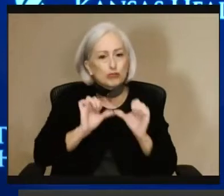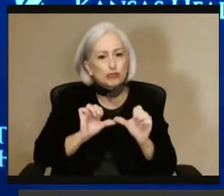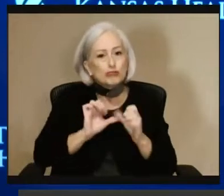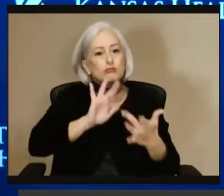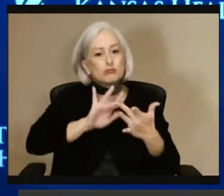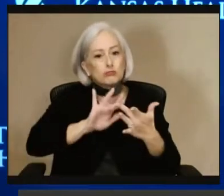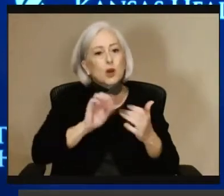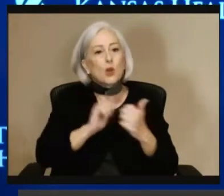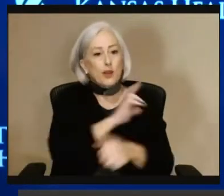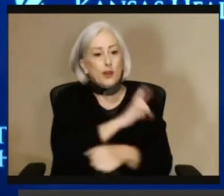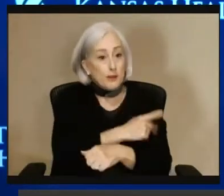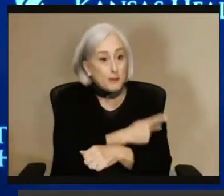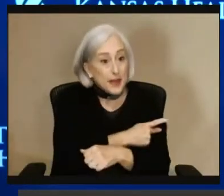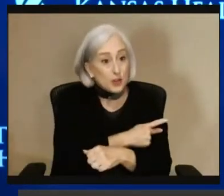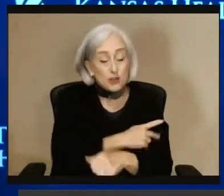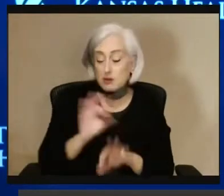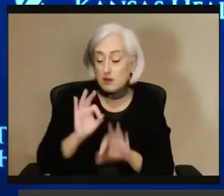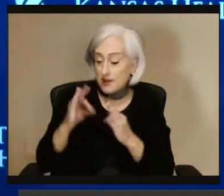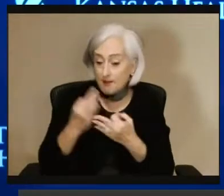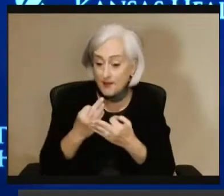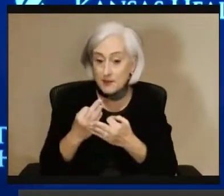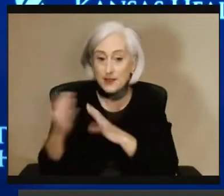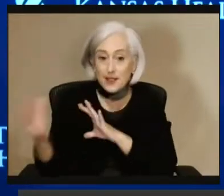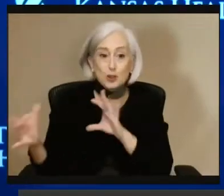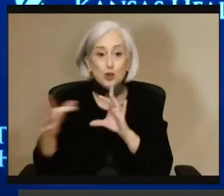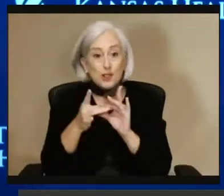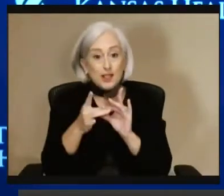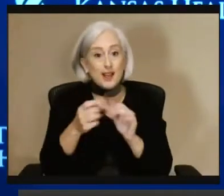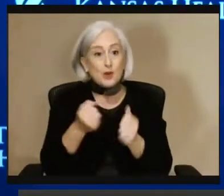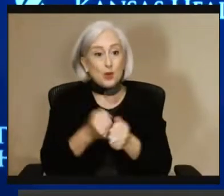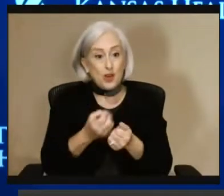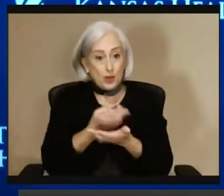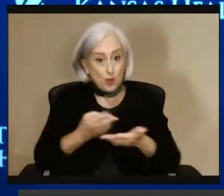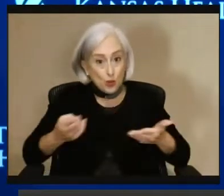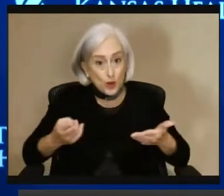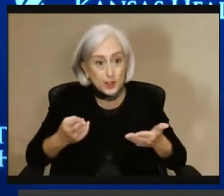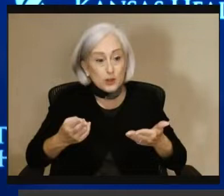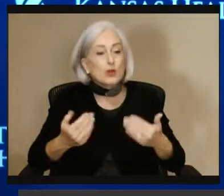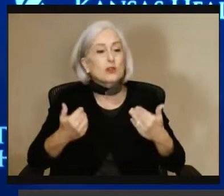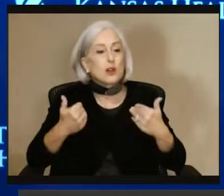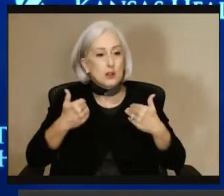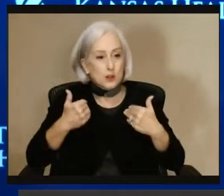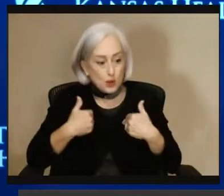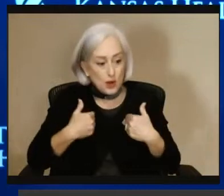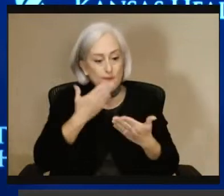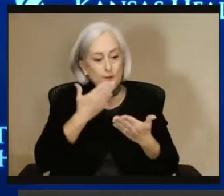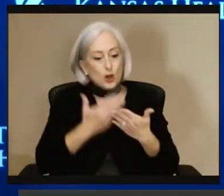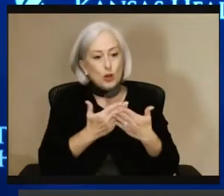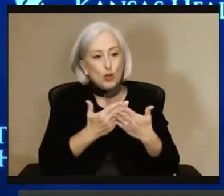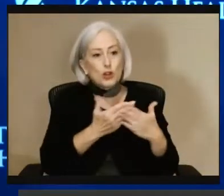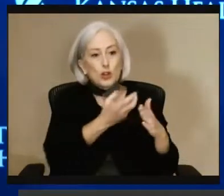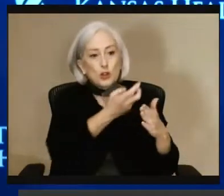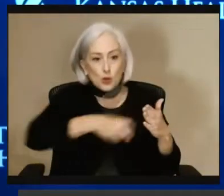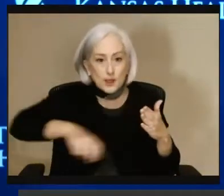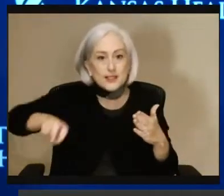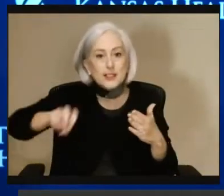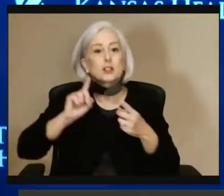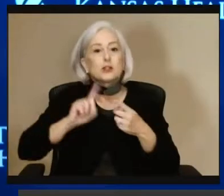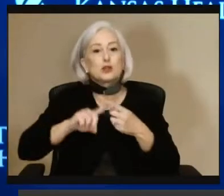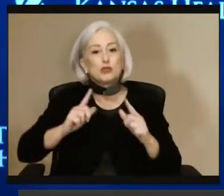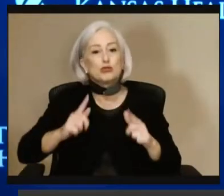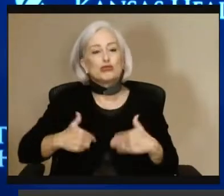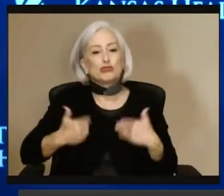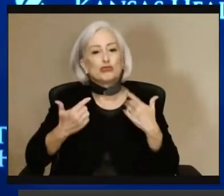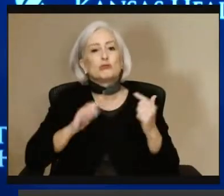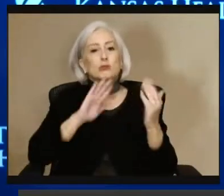to the resources so that they're able to continue and have that nice bridge and transition back to the community. Inpatient is